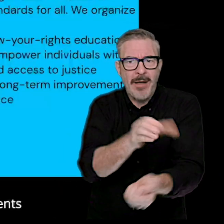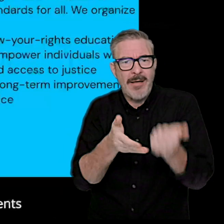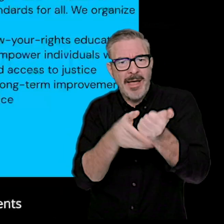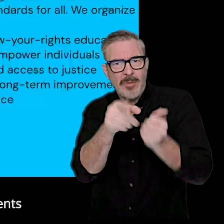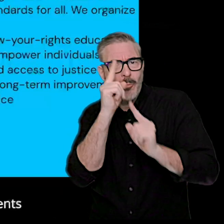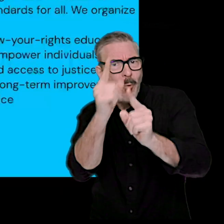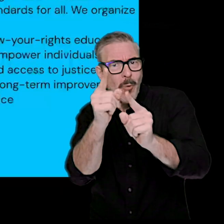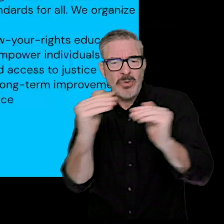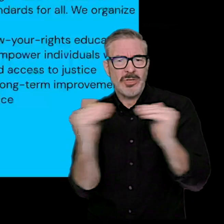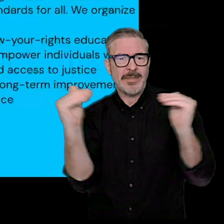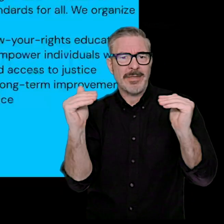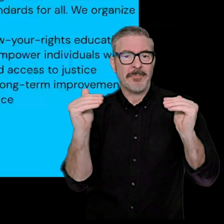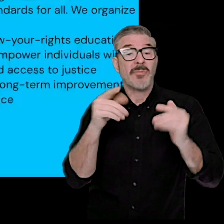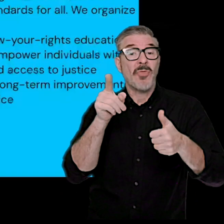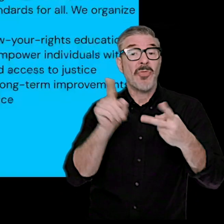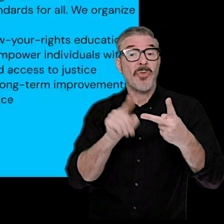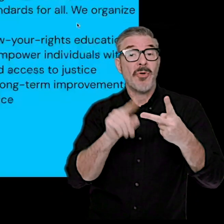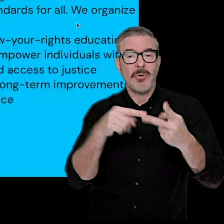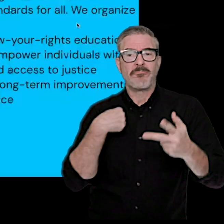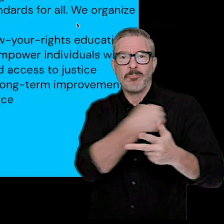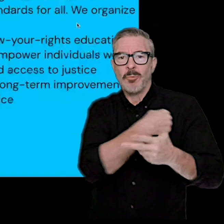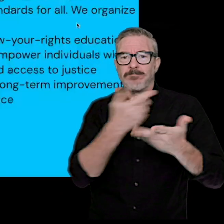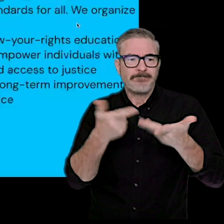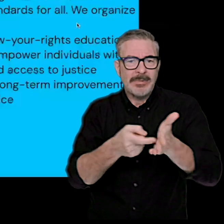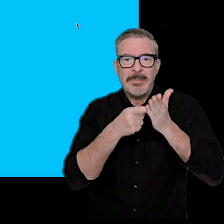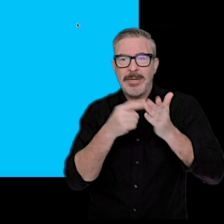for long-term improvements for worker justice.